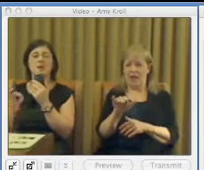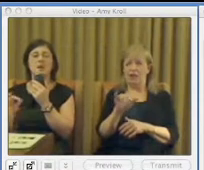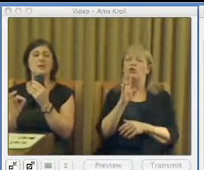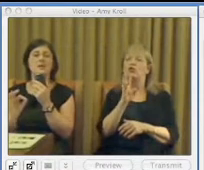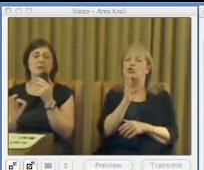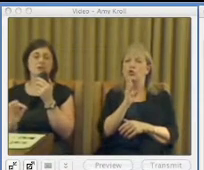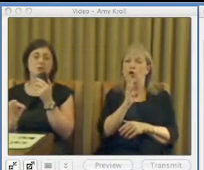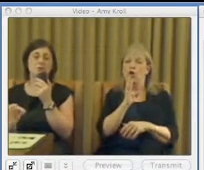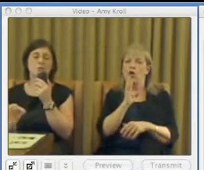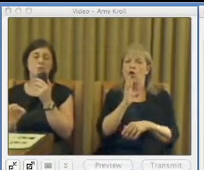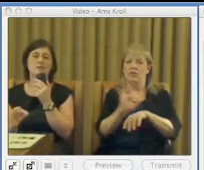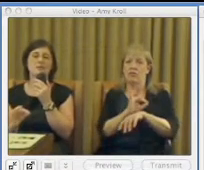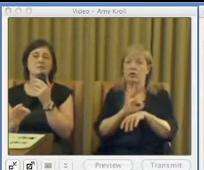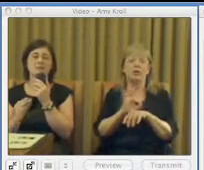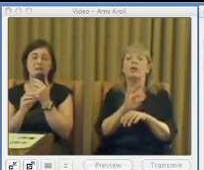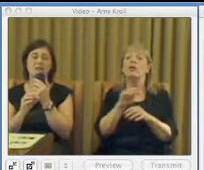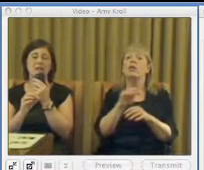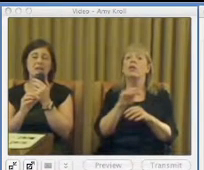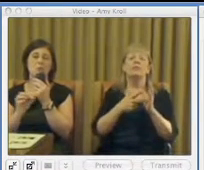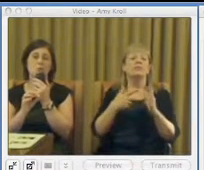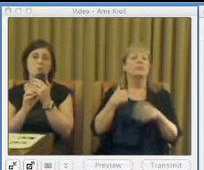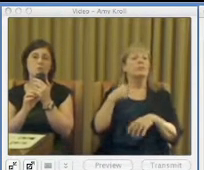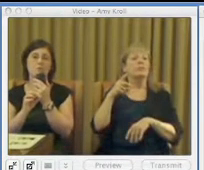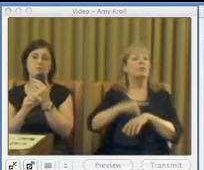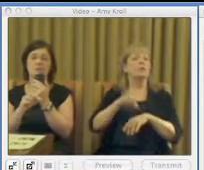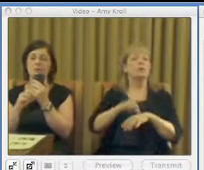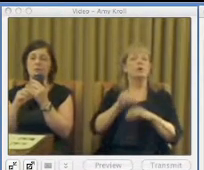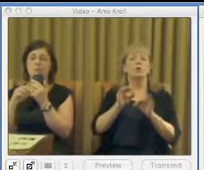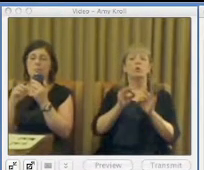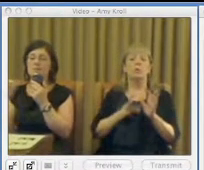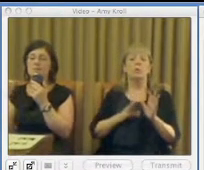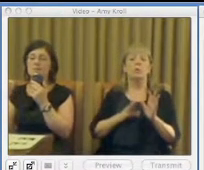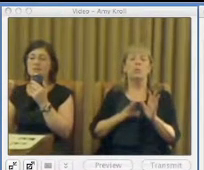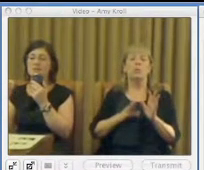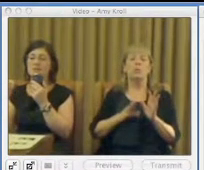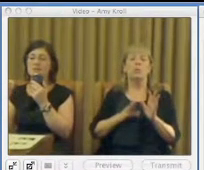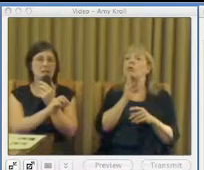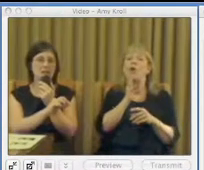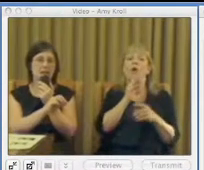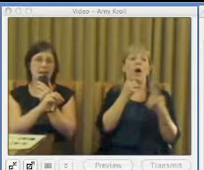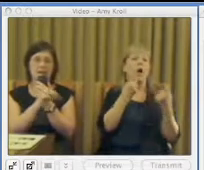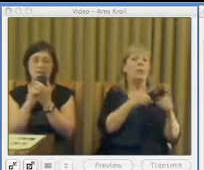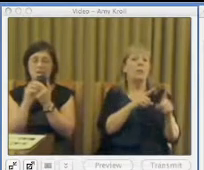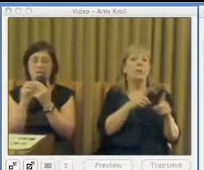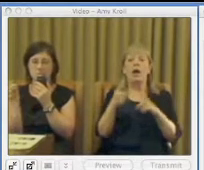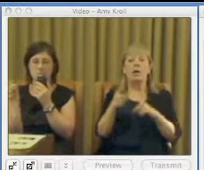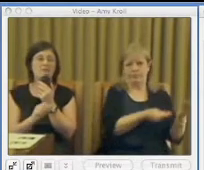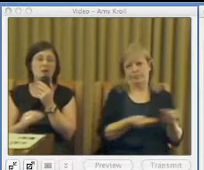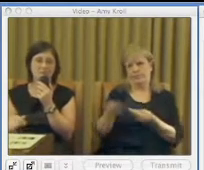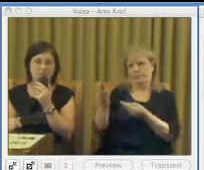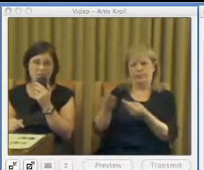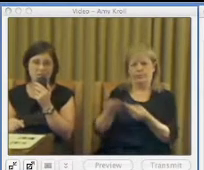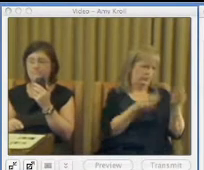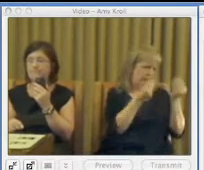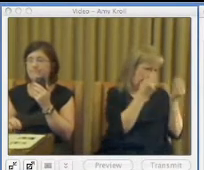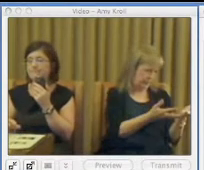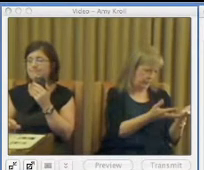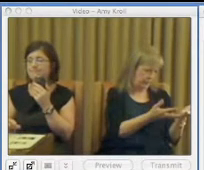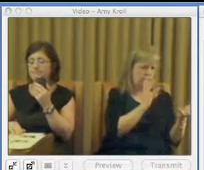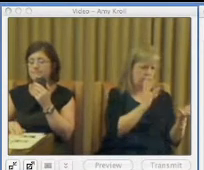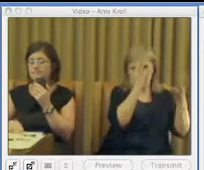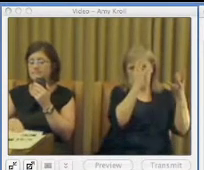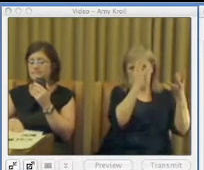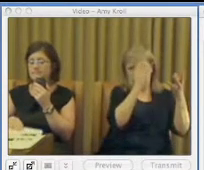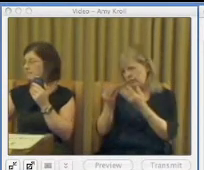So where we would see it that the only thing we're there to do is relay the talk, to tell person A what person B is saying, and